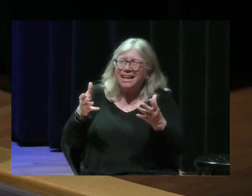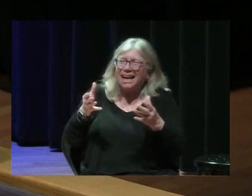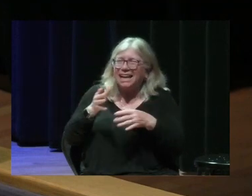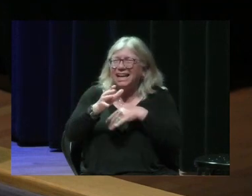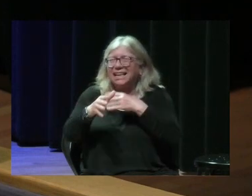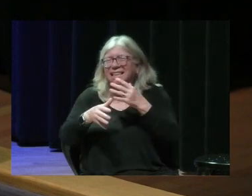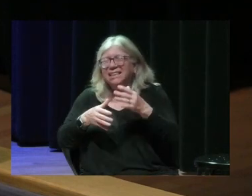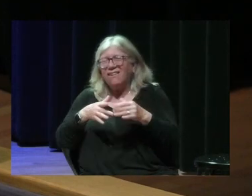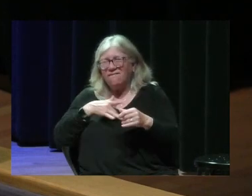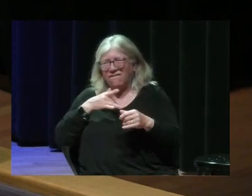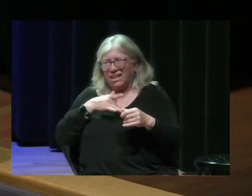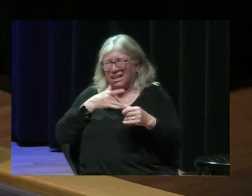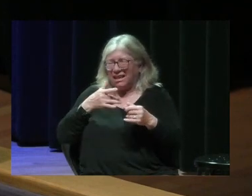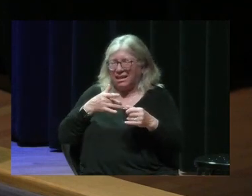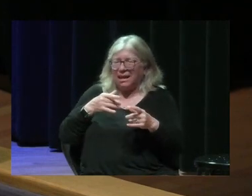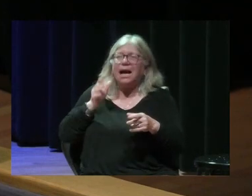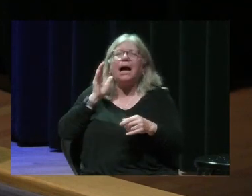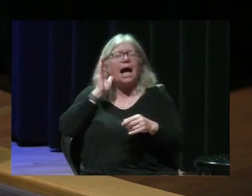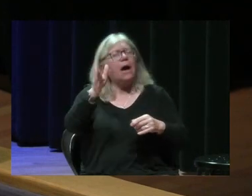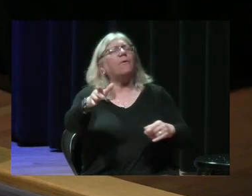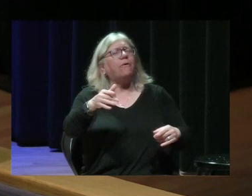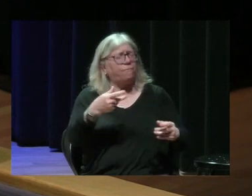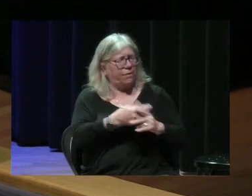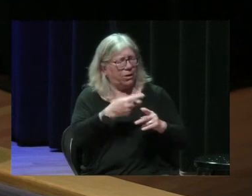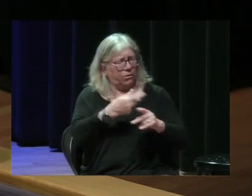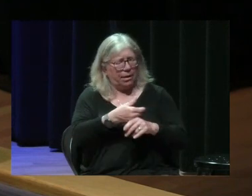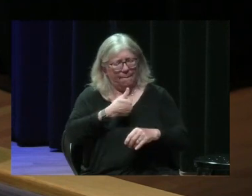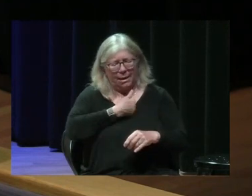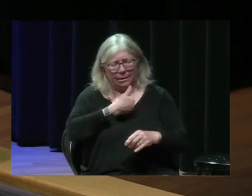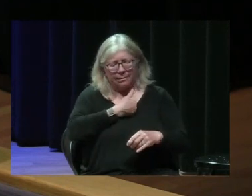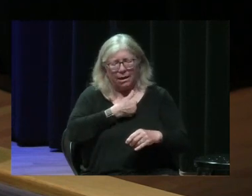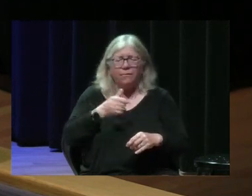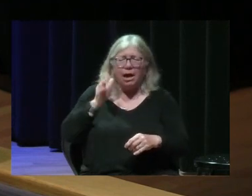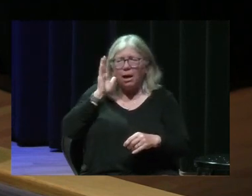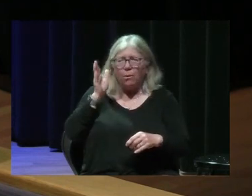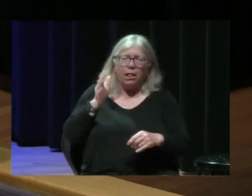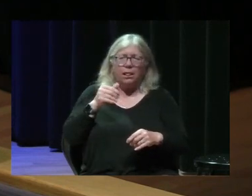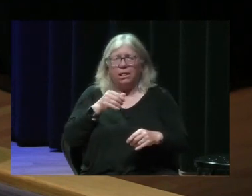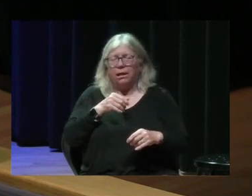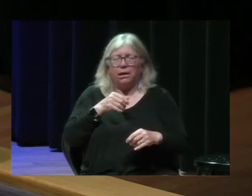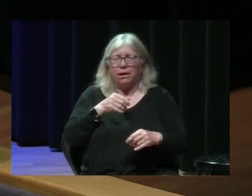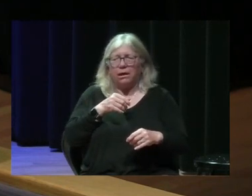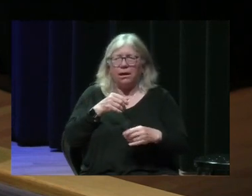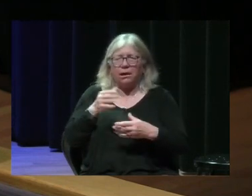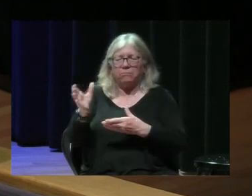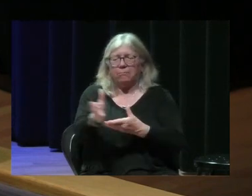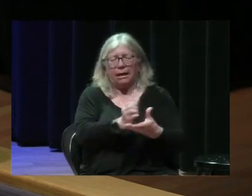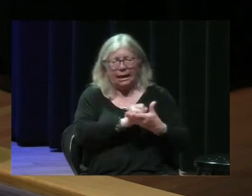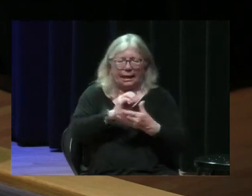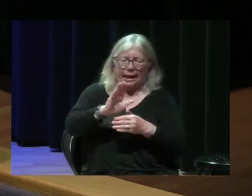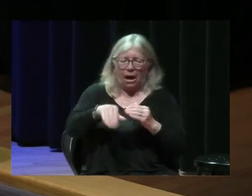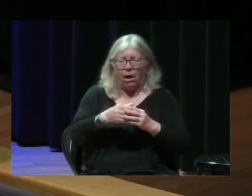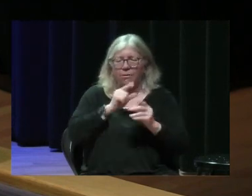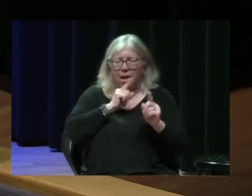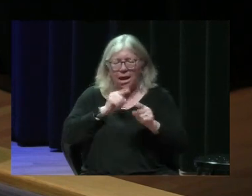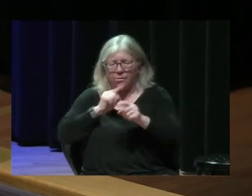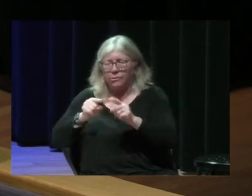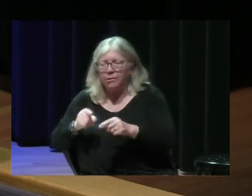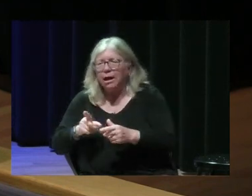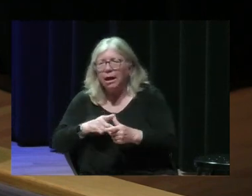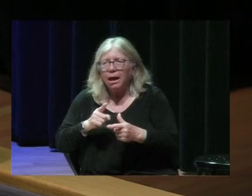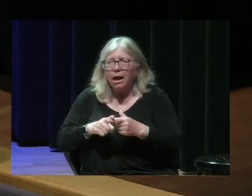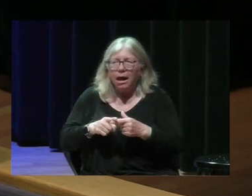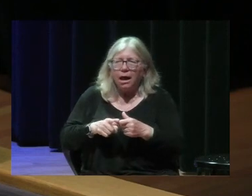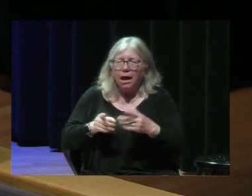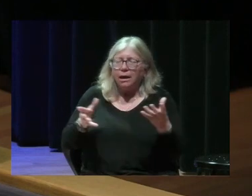hear that, like, I will figure this all out. I will, like, you know, get all the answers, like, whatever, and then